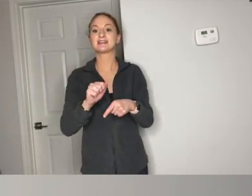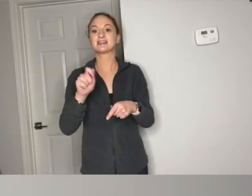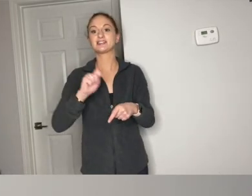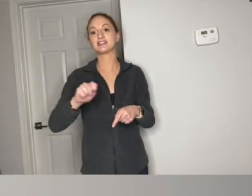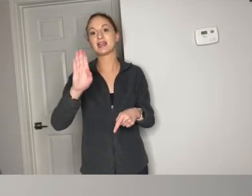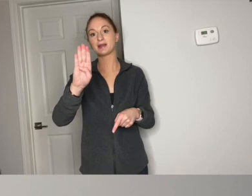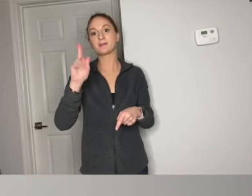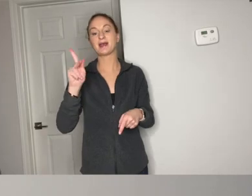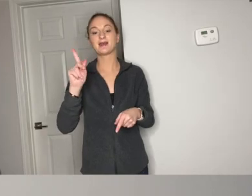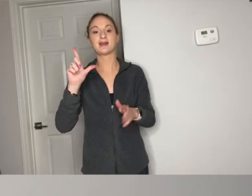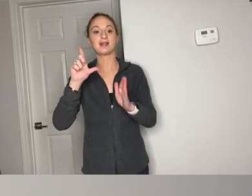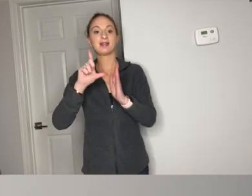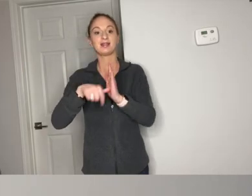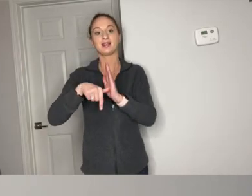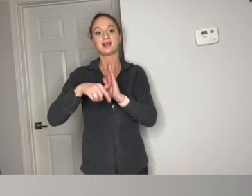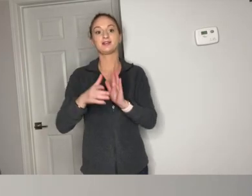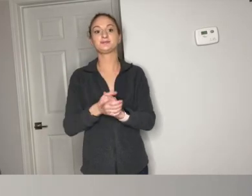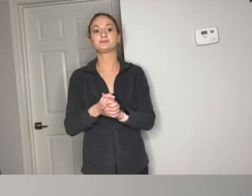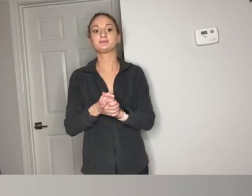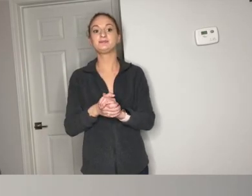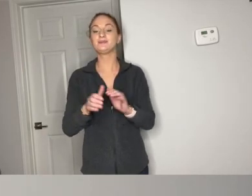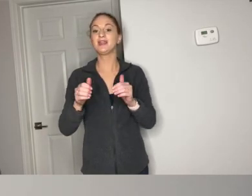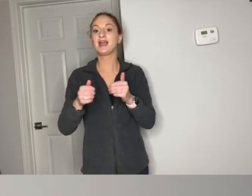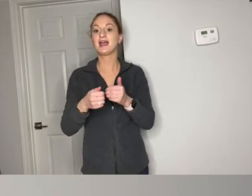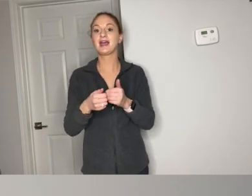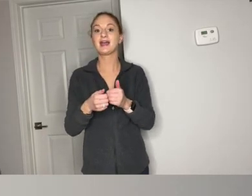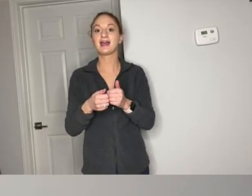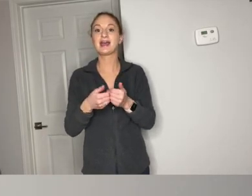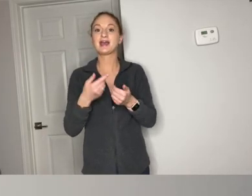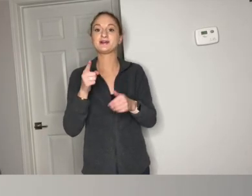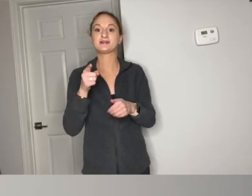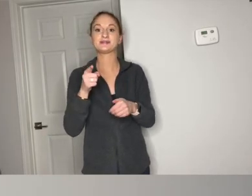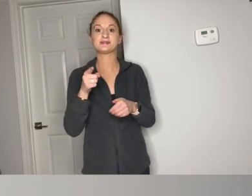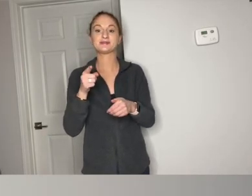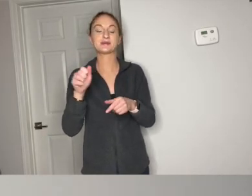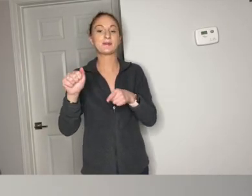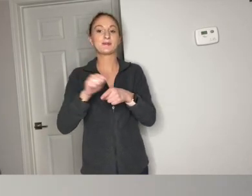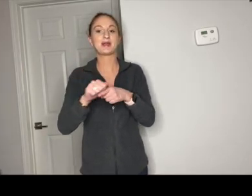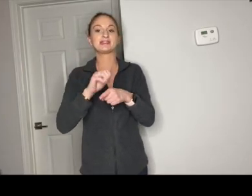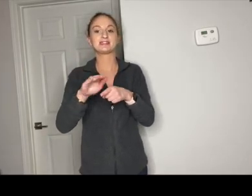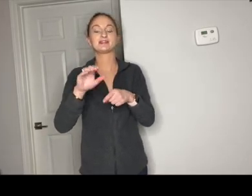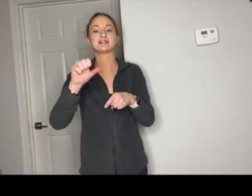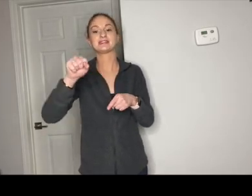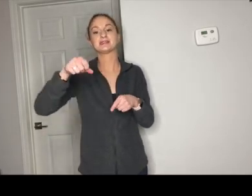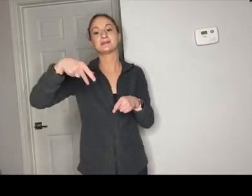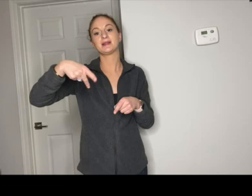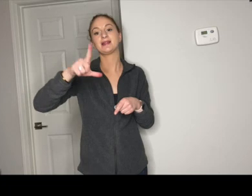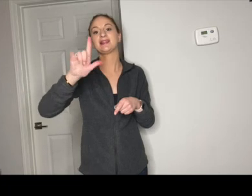Check back later for a session on how to improve your splits. Thank you.